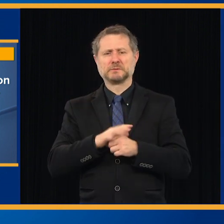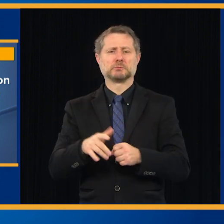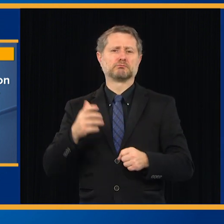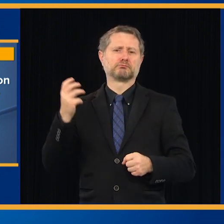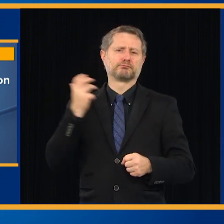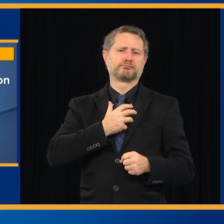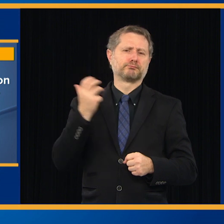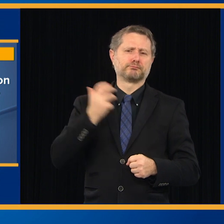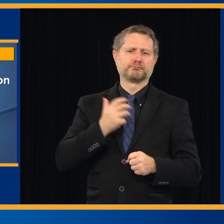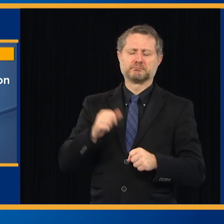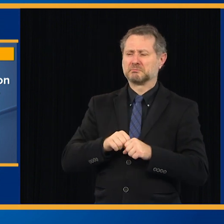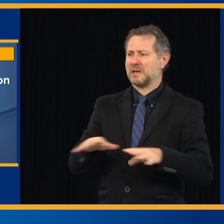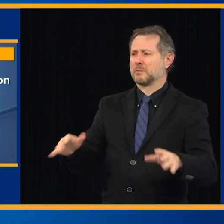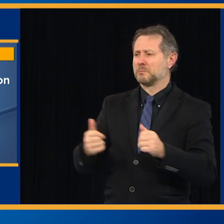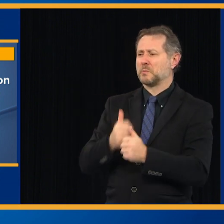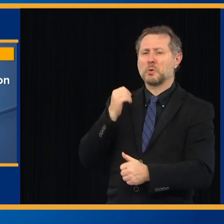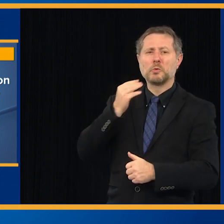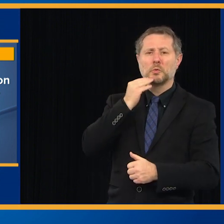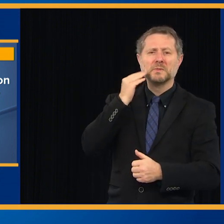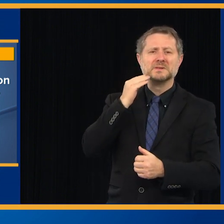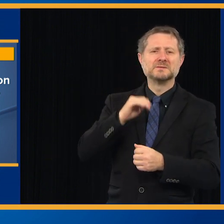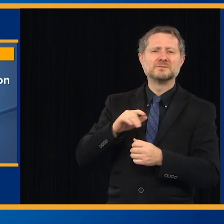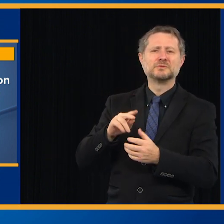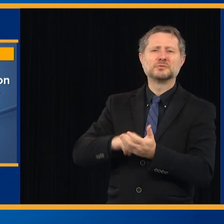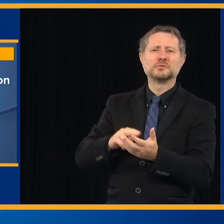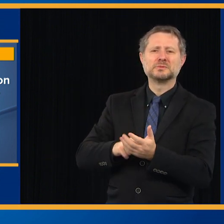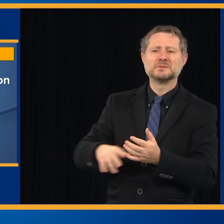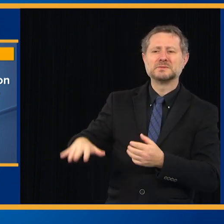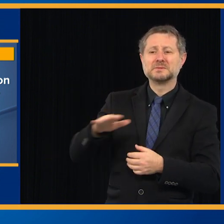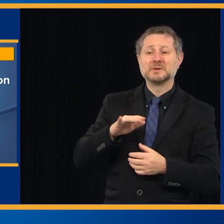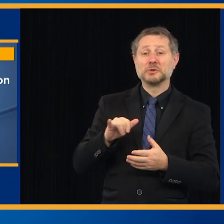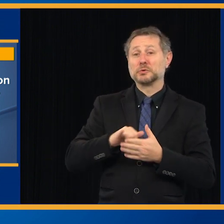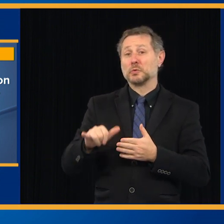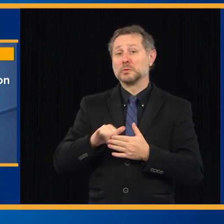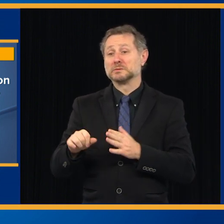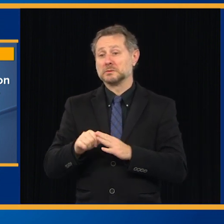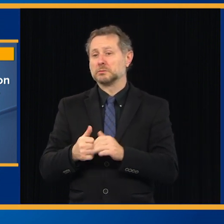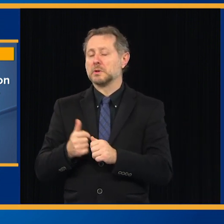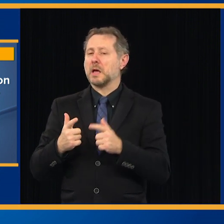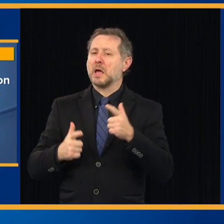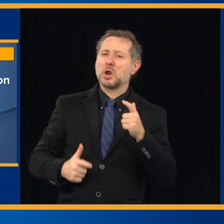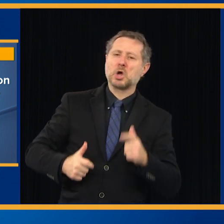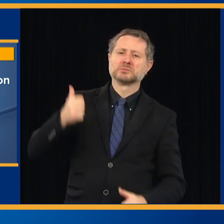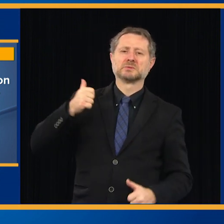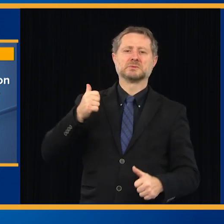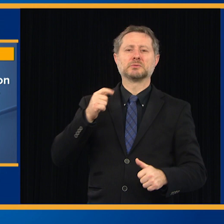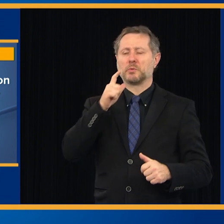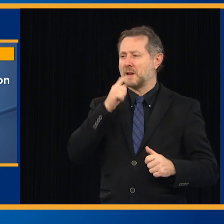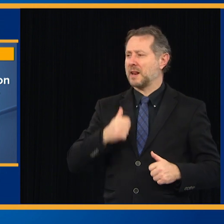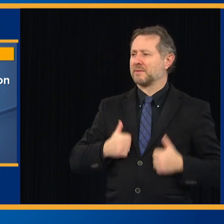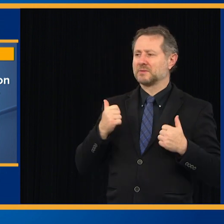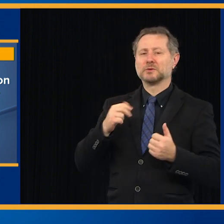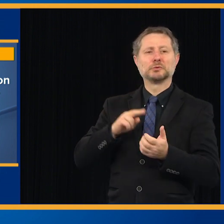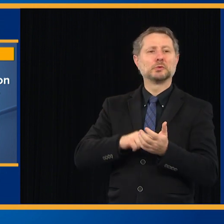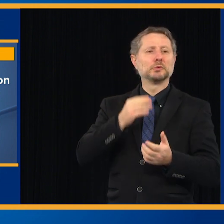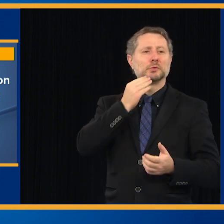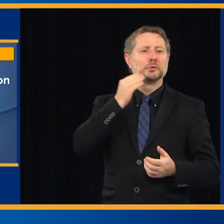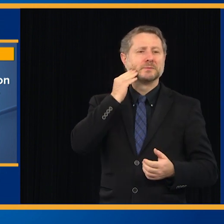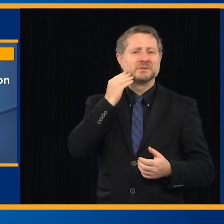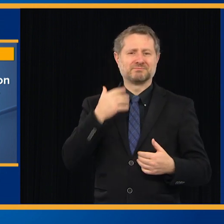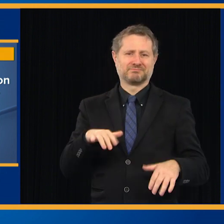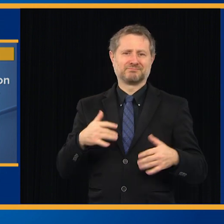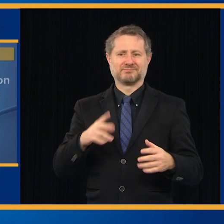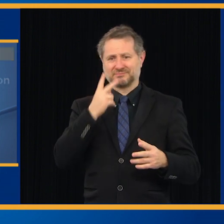take a high toll. New York has one of the highest populations of nursing home residents of any state in the country,